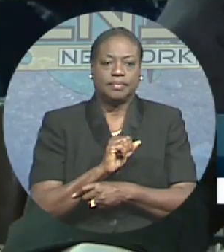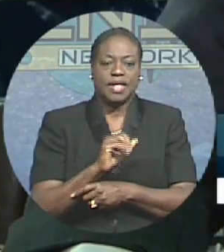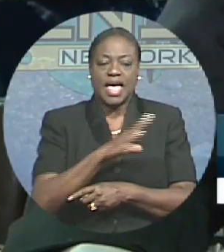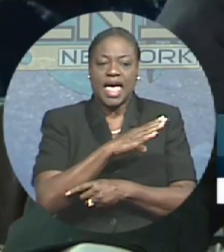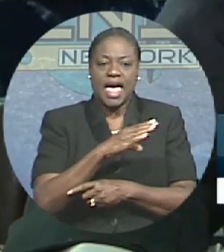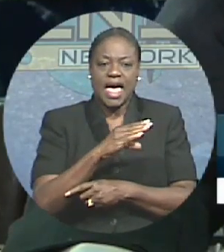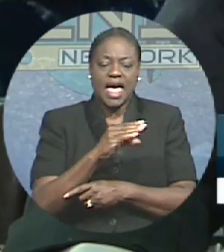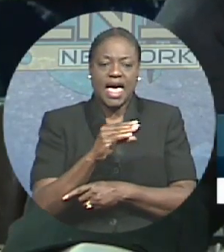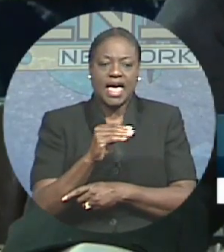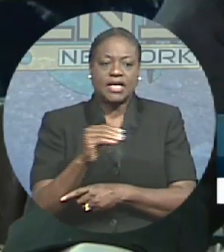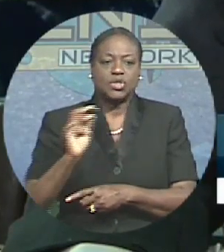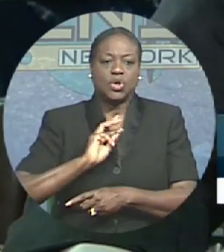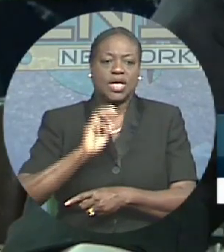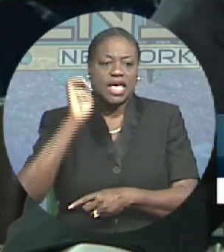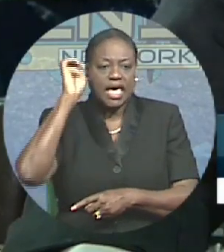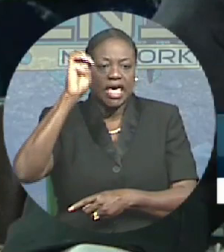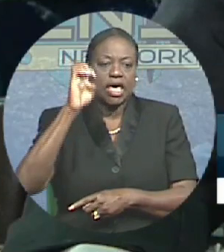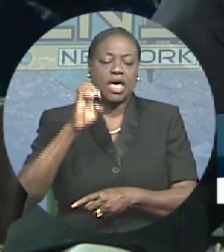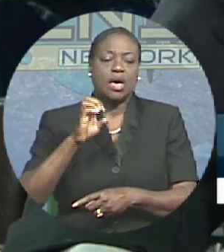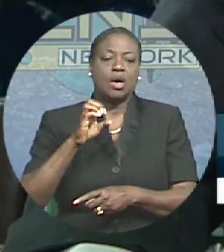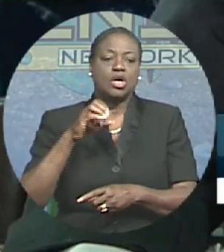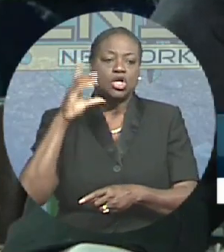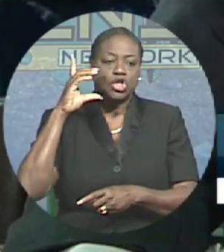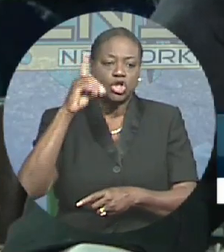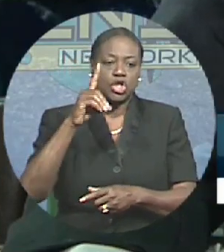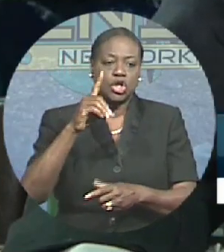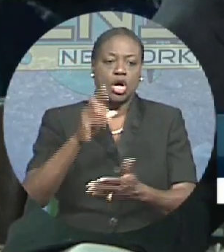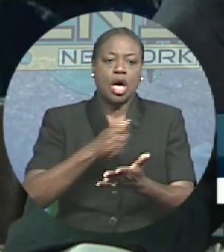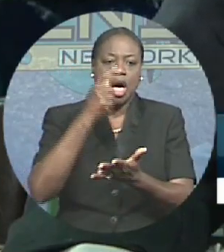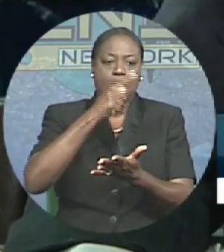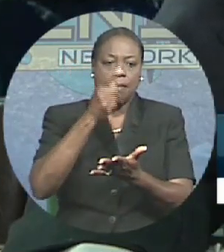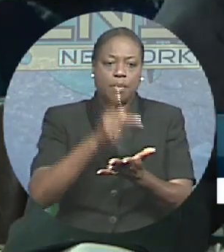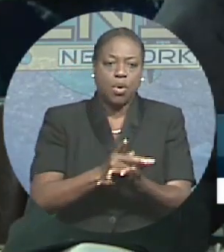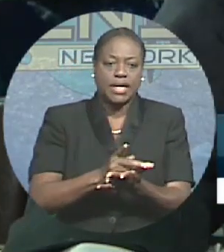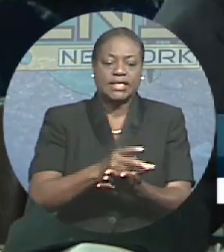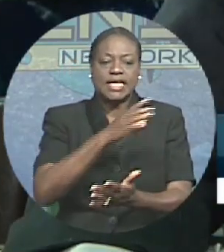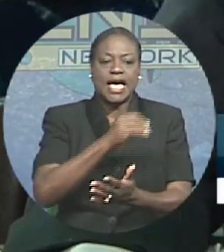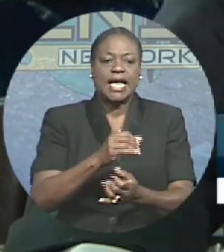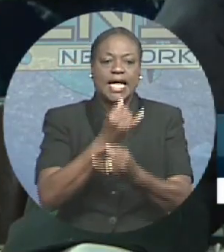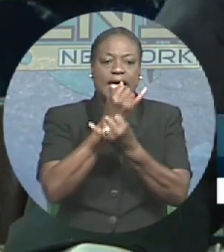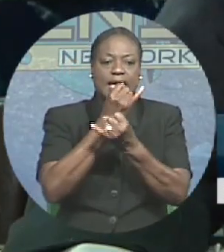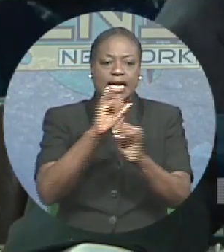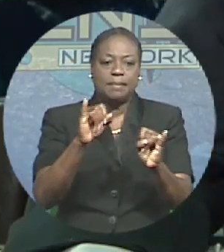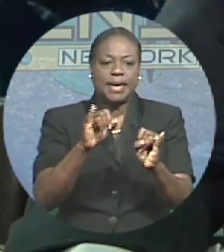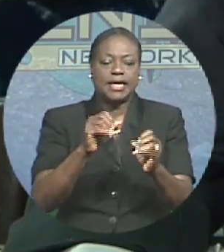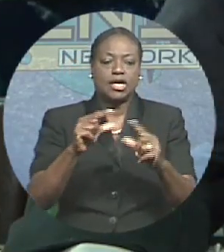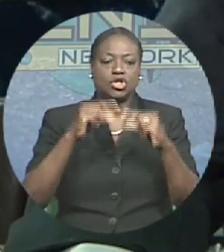and that he ought to appoint an independent group